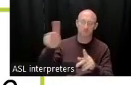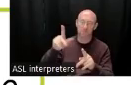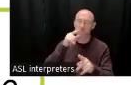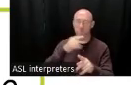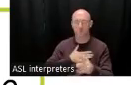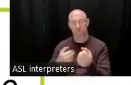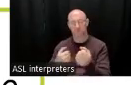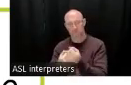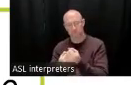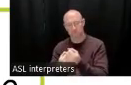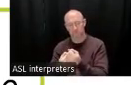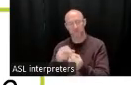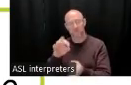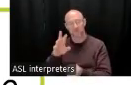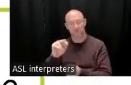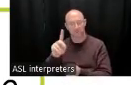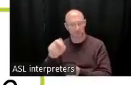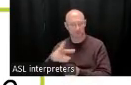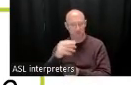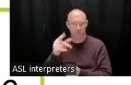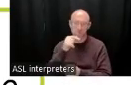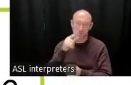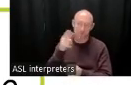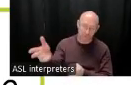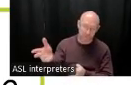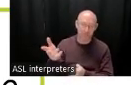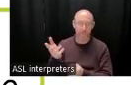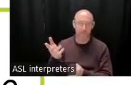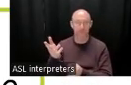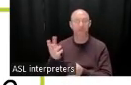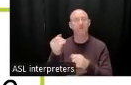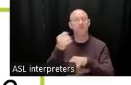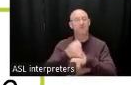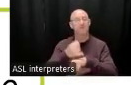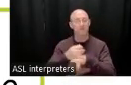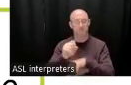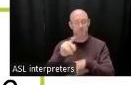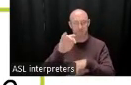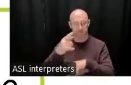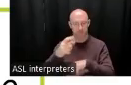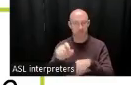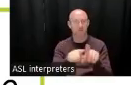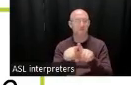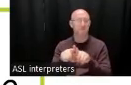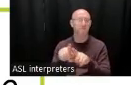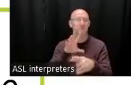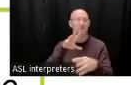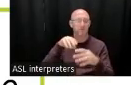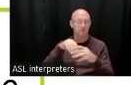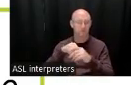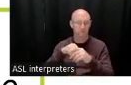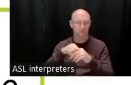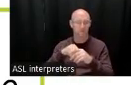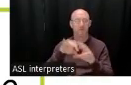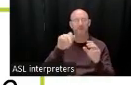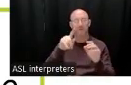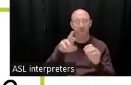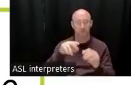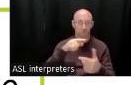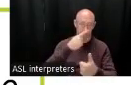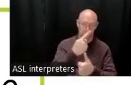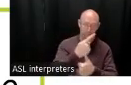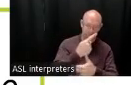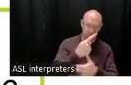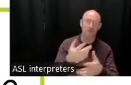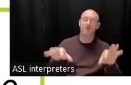who your funder is. The institutional setting can also factor into factor 1, the importance